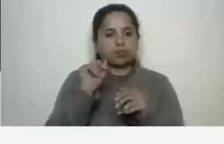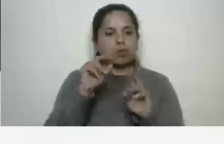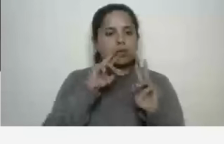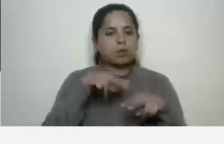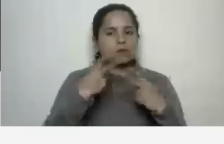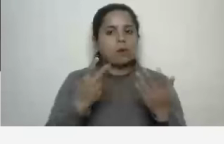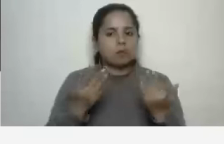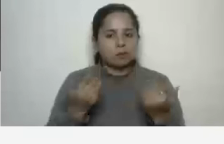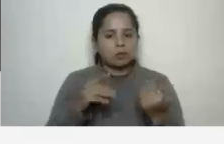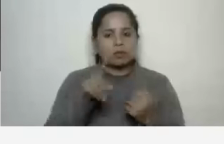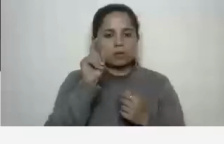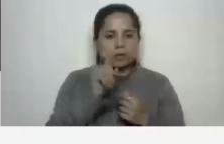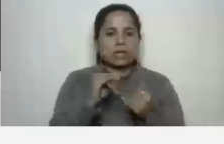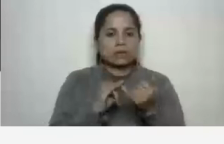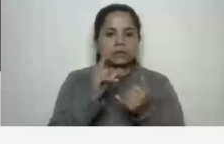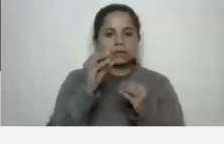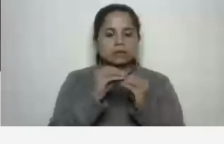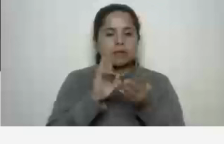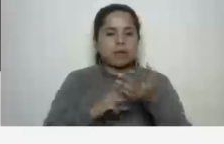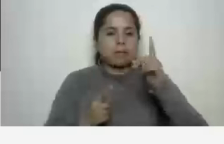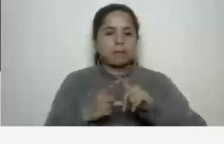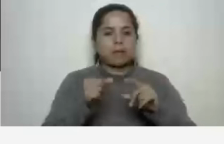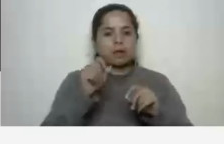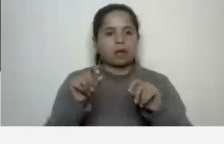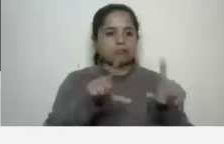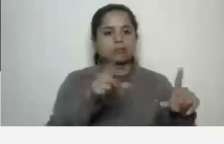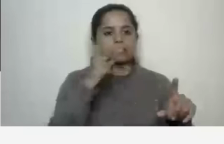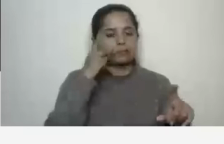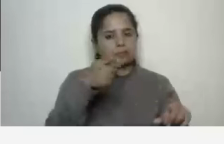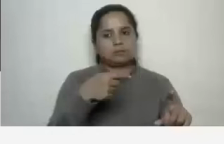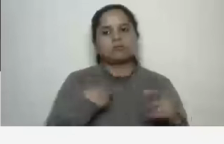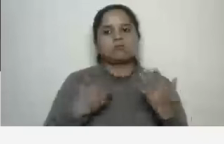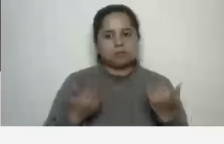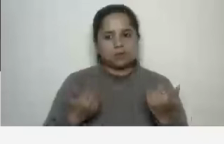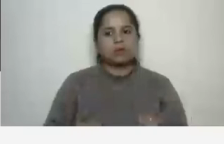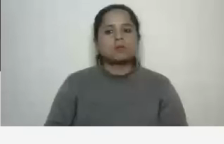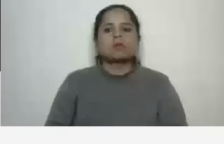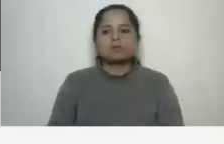response and click on submit. It will be visible here.